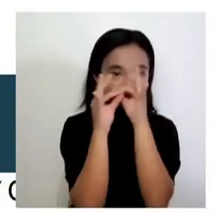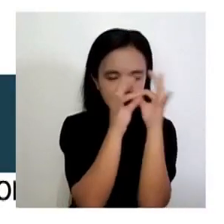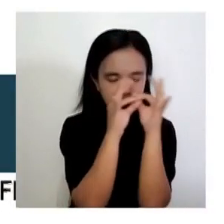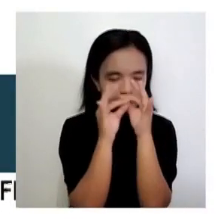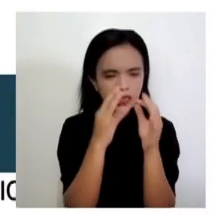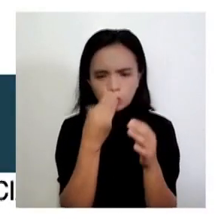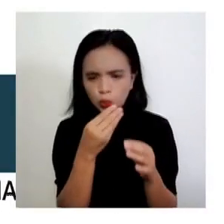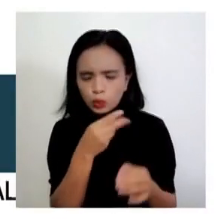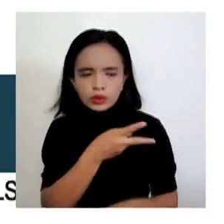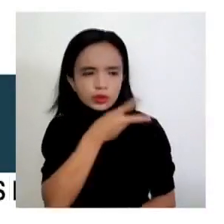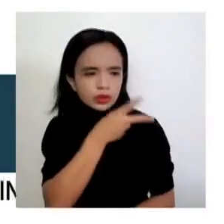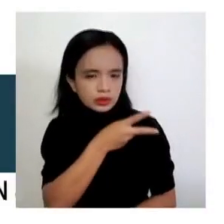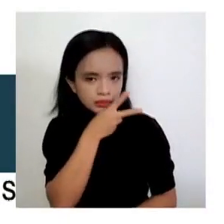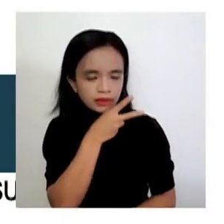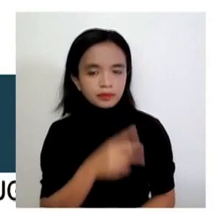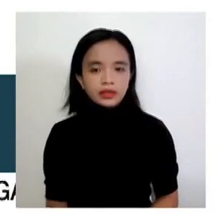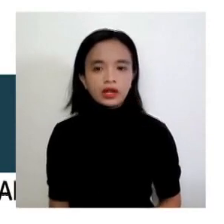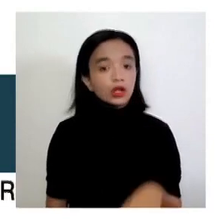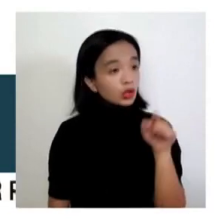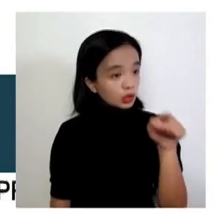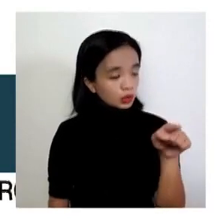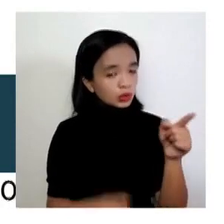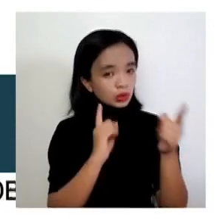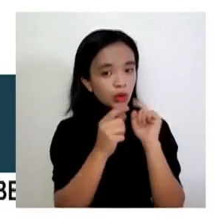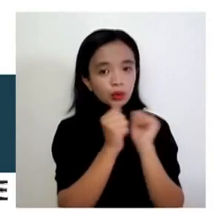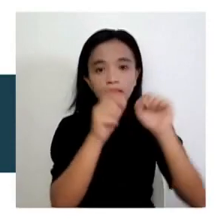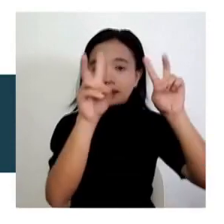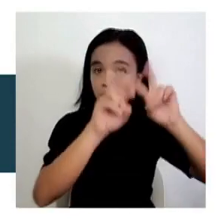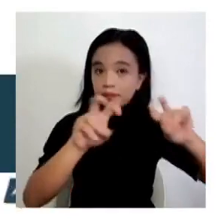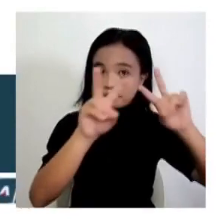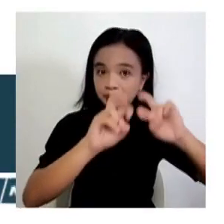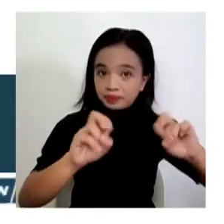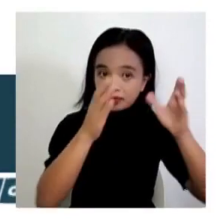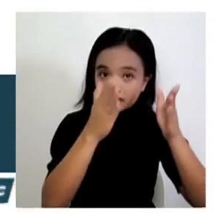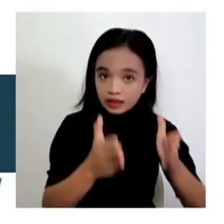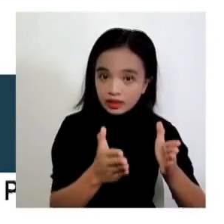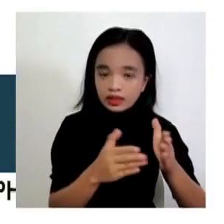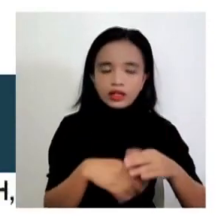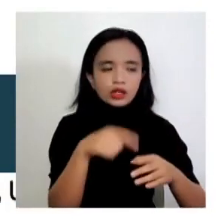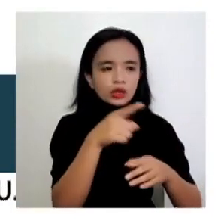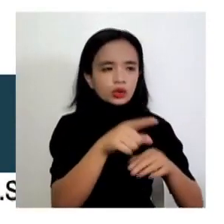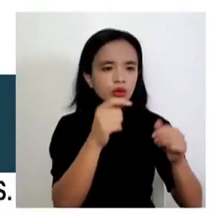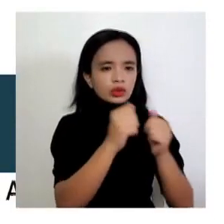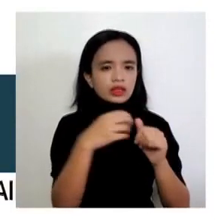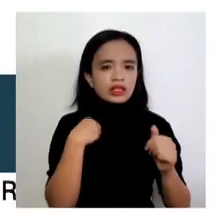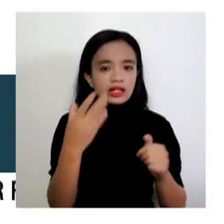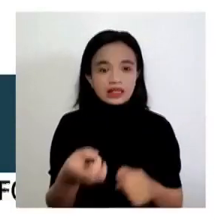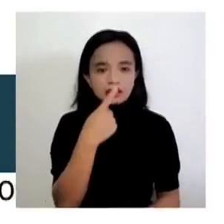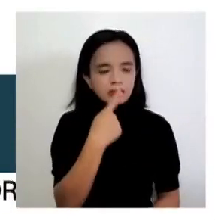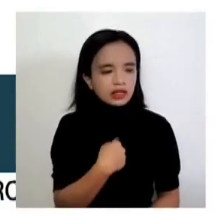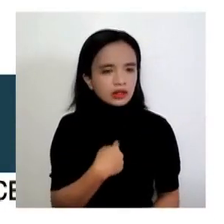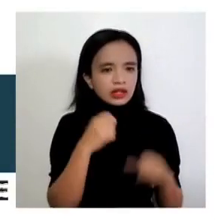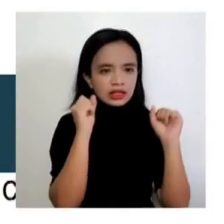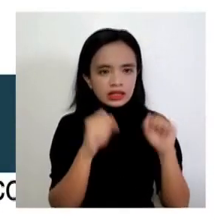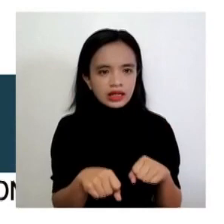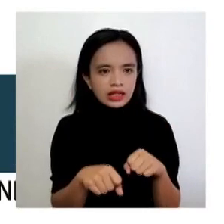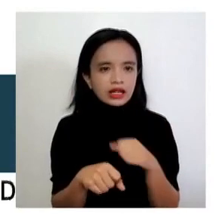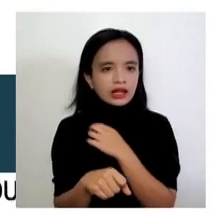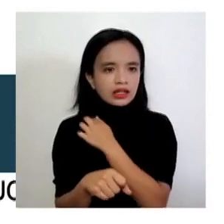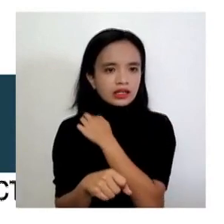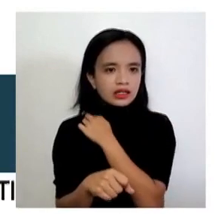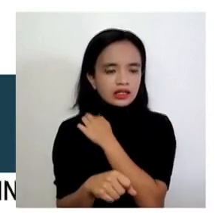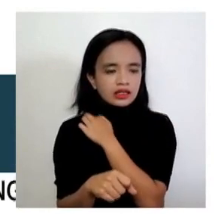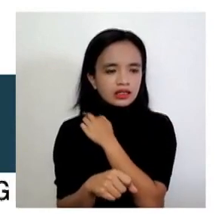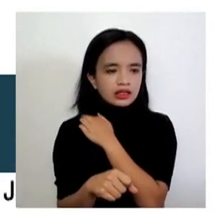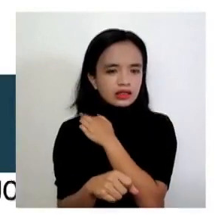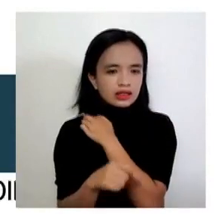it, I mean, globally, you talk to analysts, you talk to intelligence officers, they're going to say that you can whittle it down to maybe 3-4